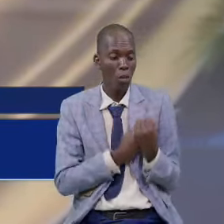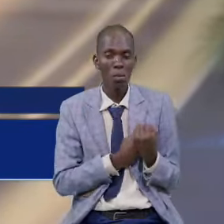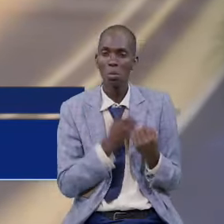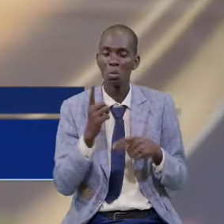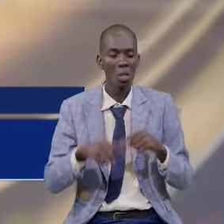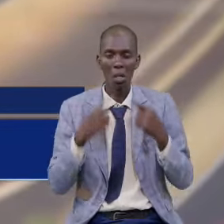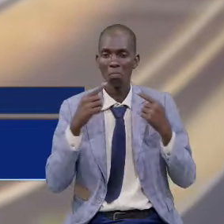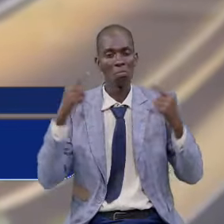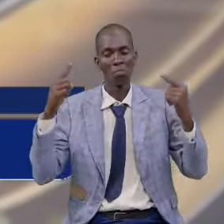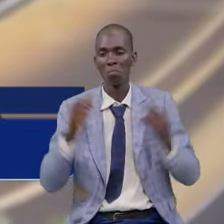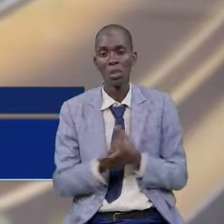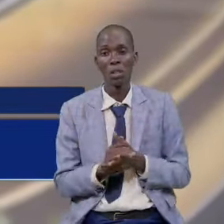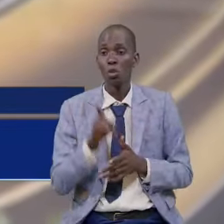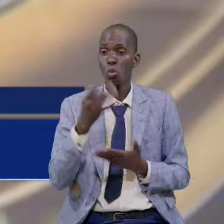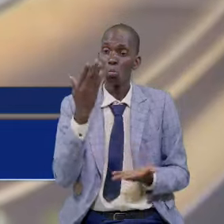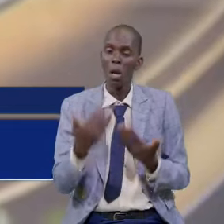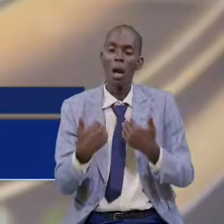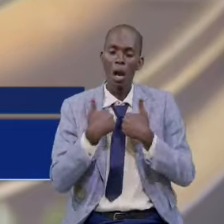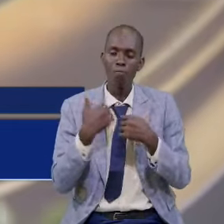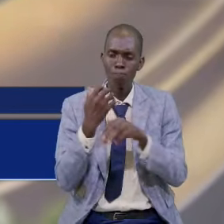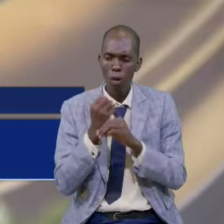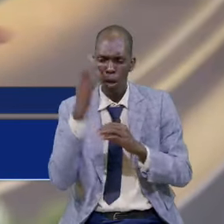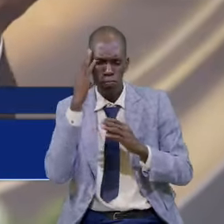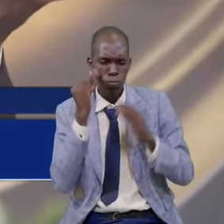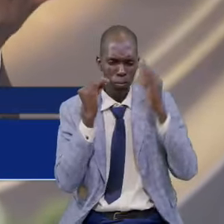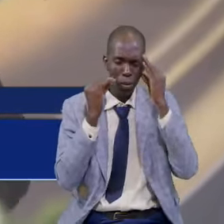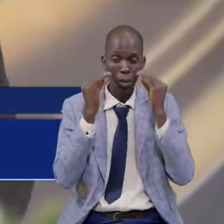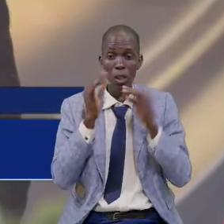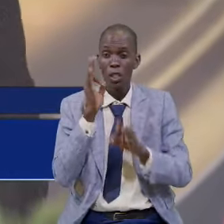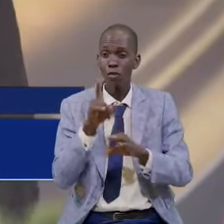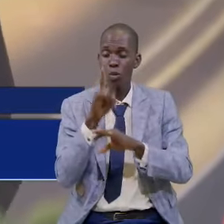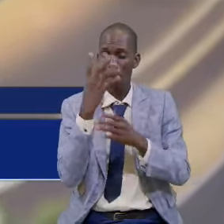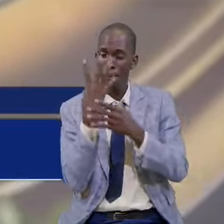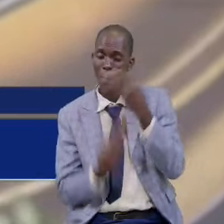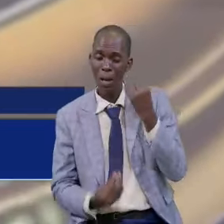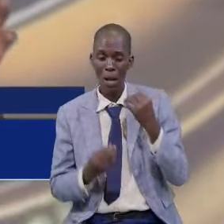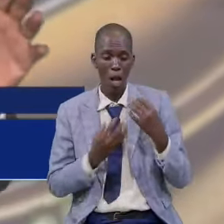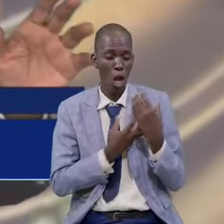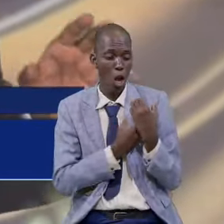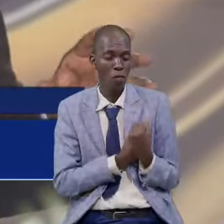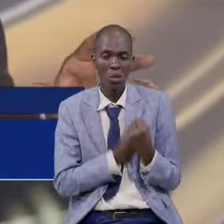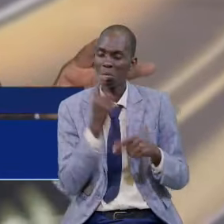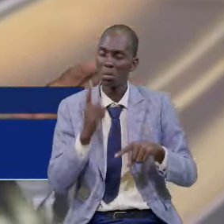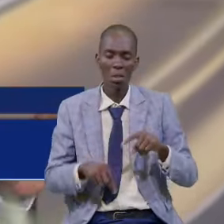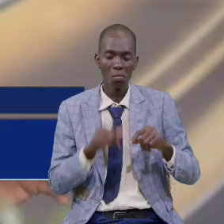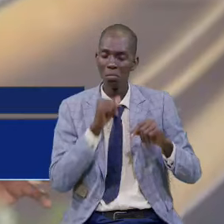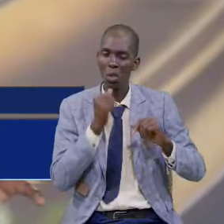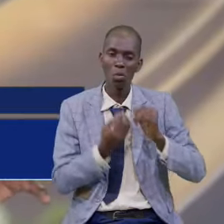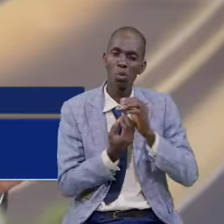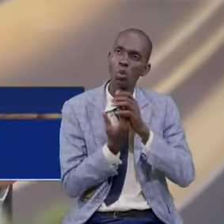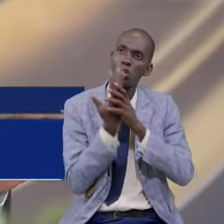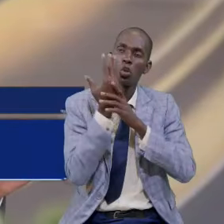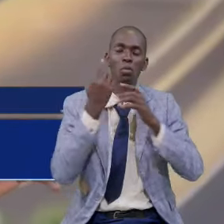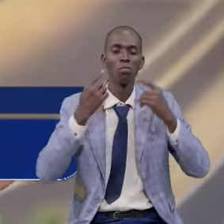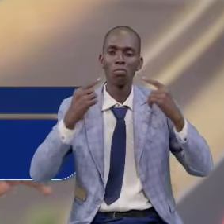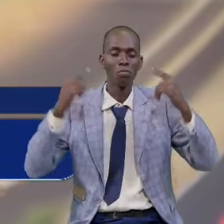have experience. If you don't have confidence, you cannot go far. You might have all the materials, all